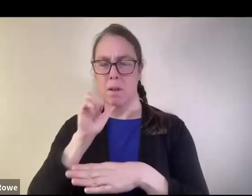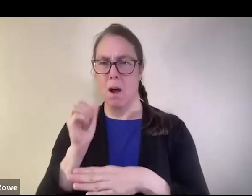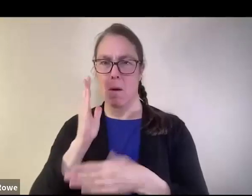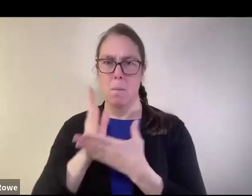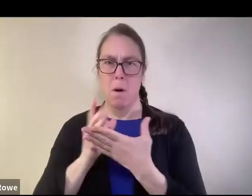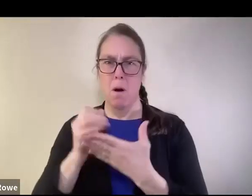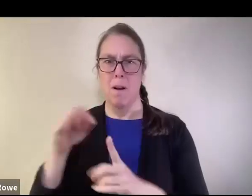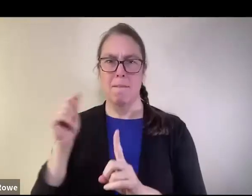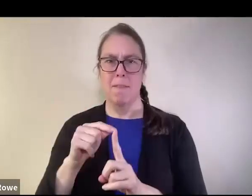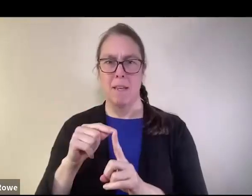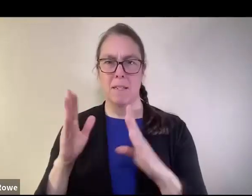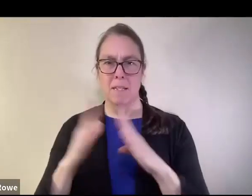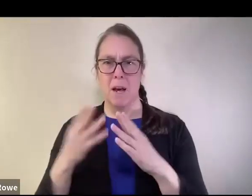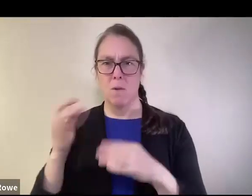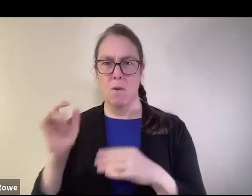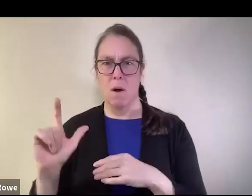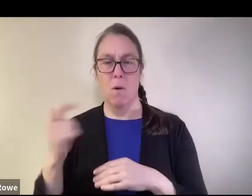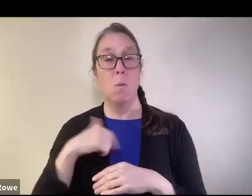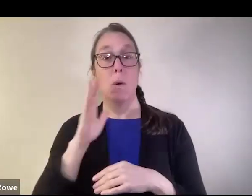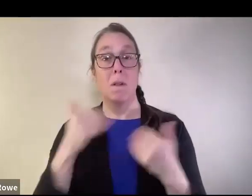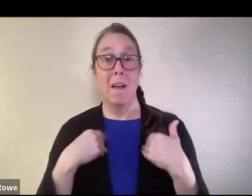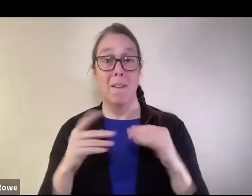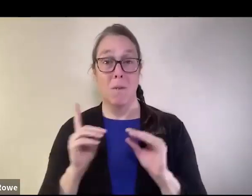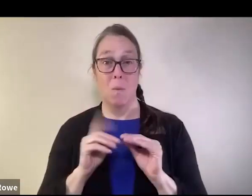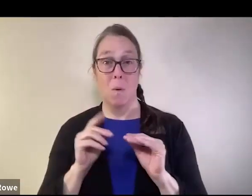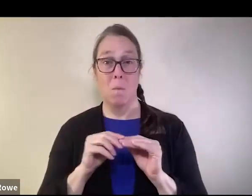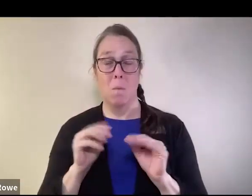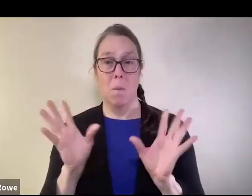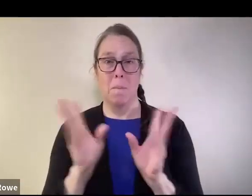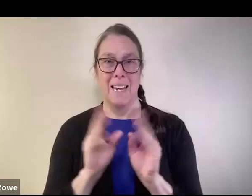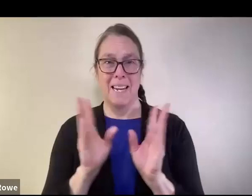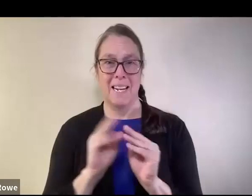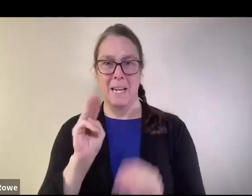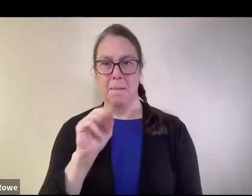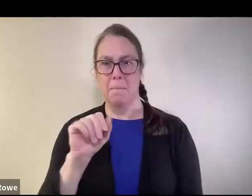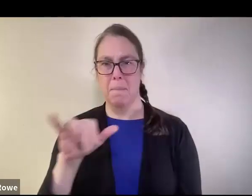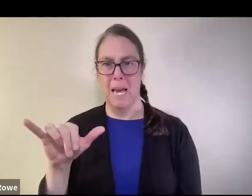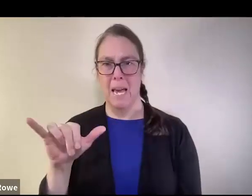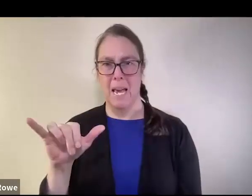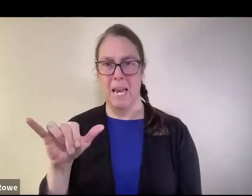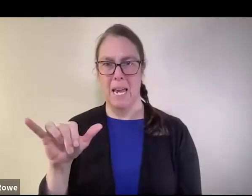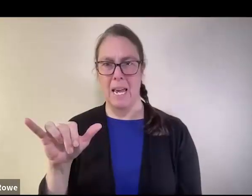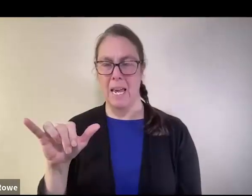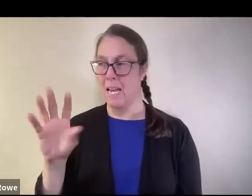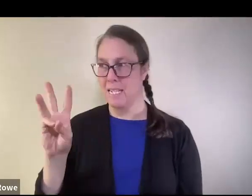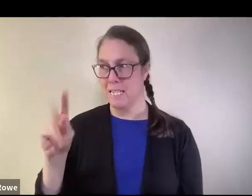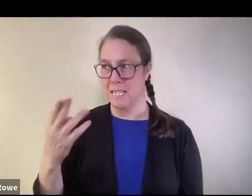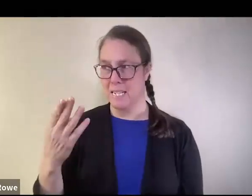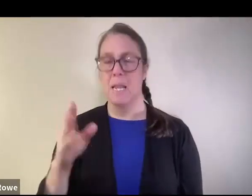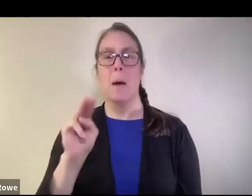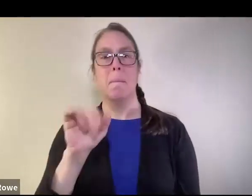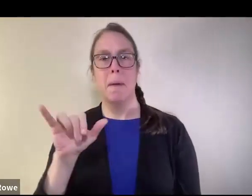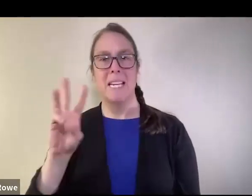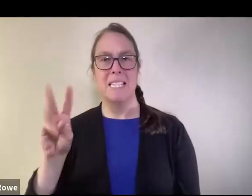have one more town hall meeting in May May 6th.